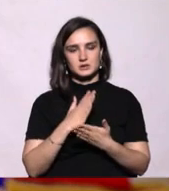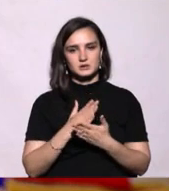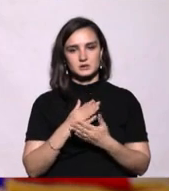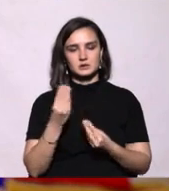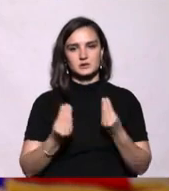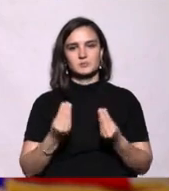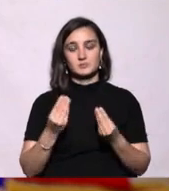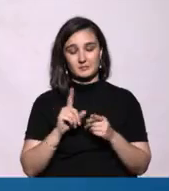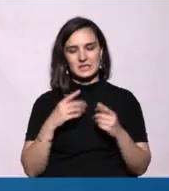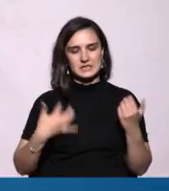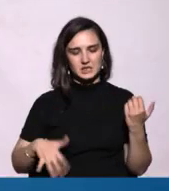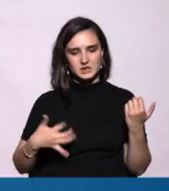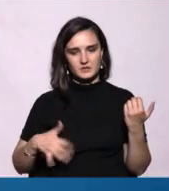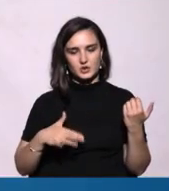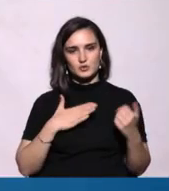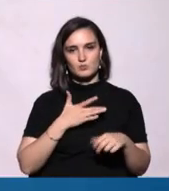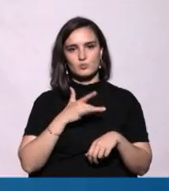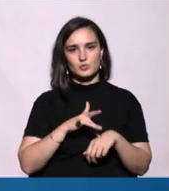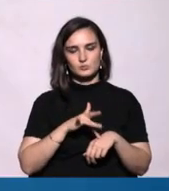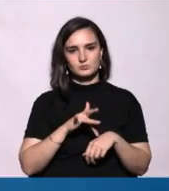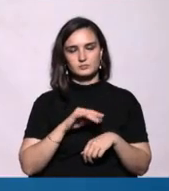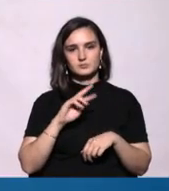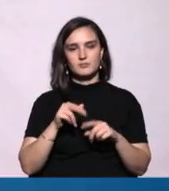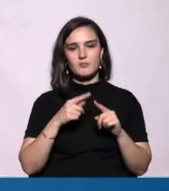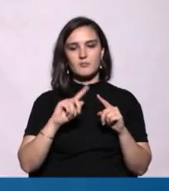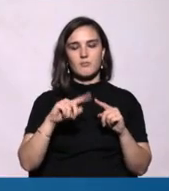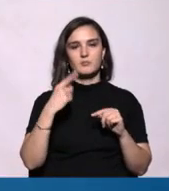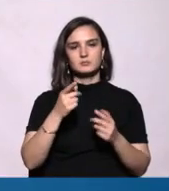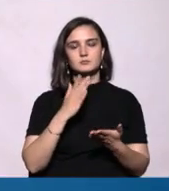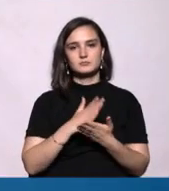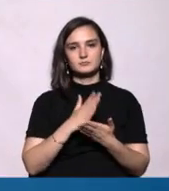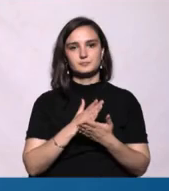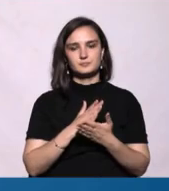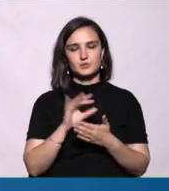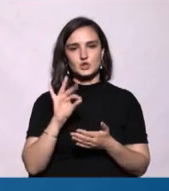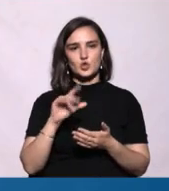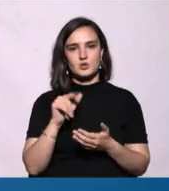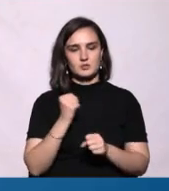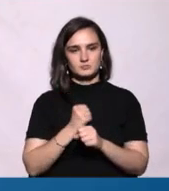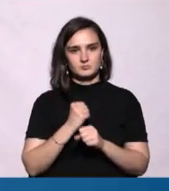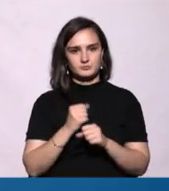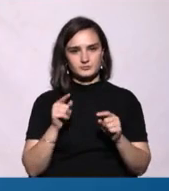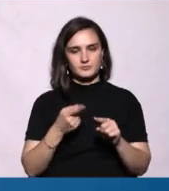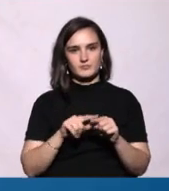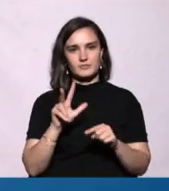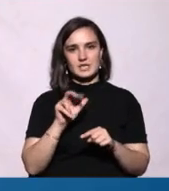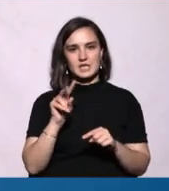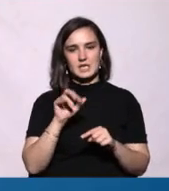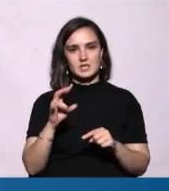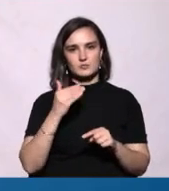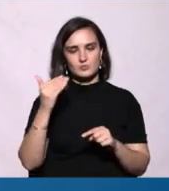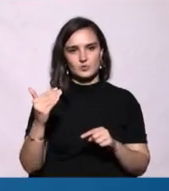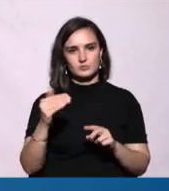play the guitar. My favorite. And, the next one is do yoga. And, it's Helen's favorite.